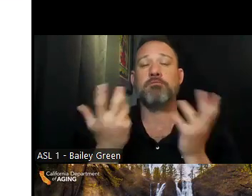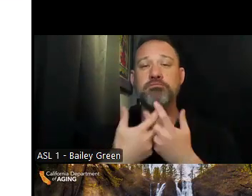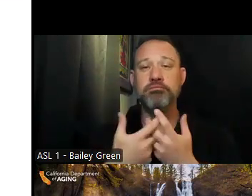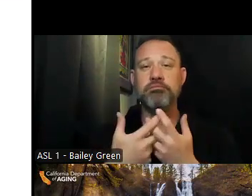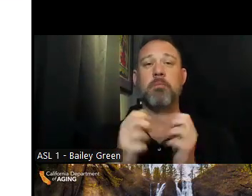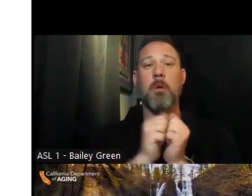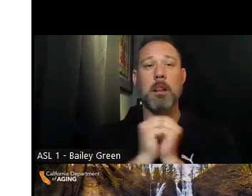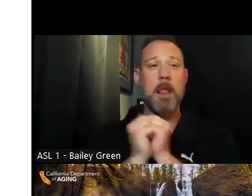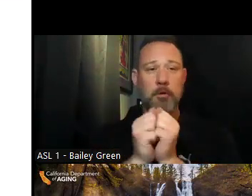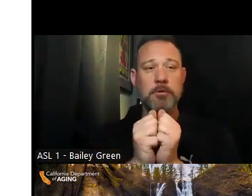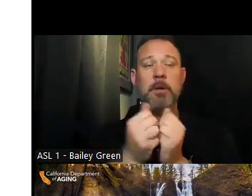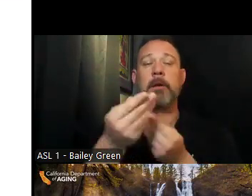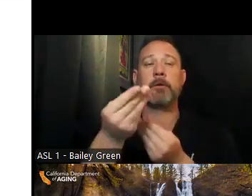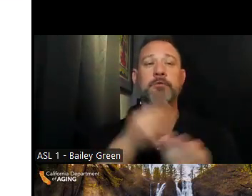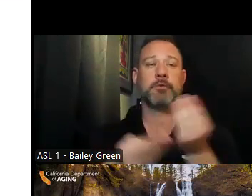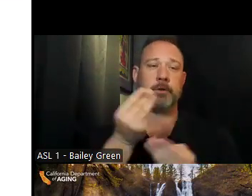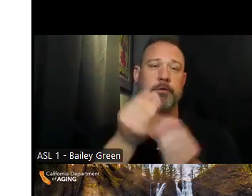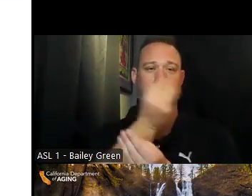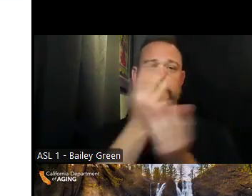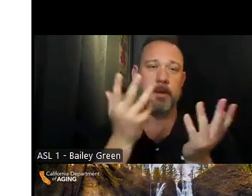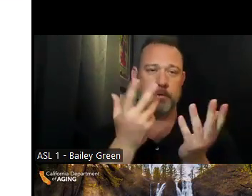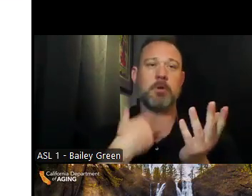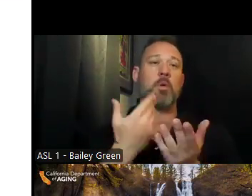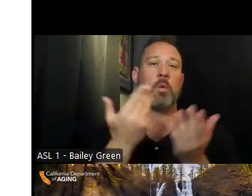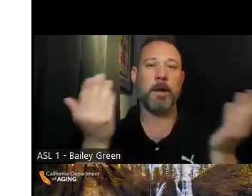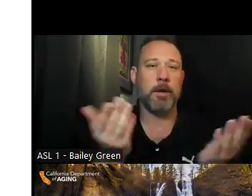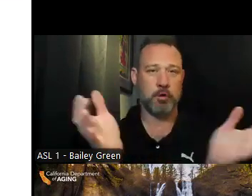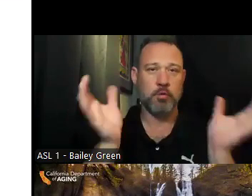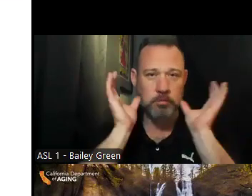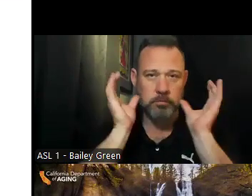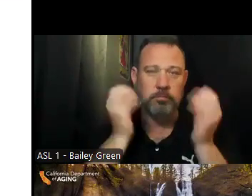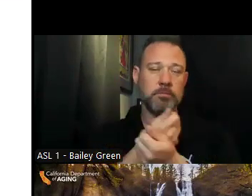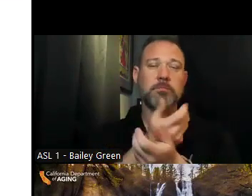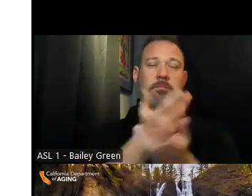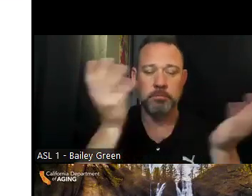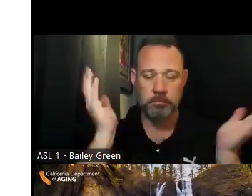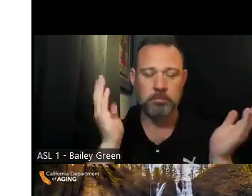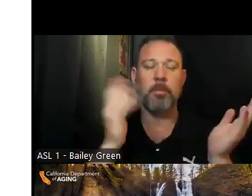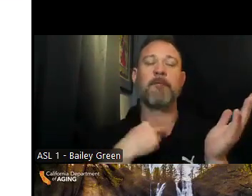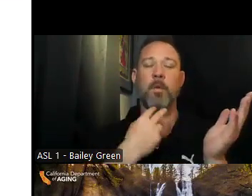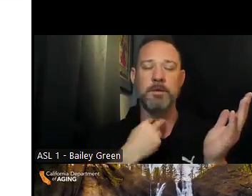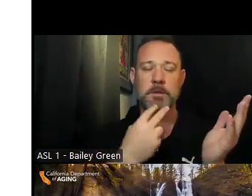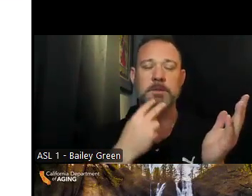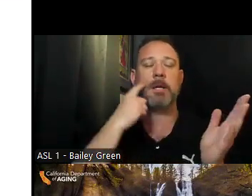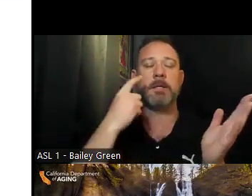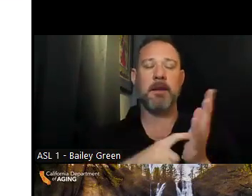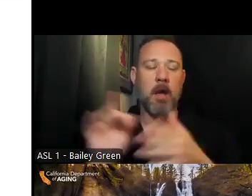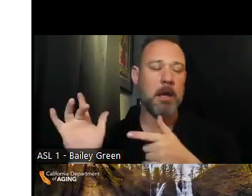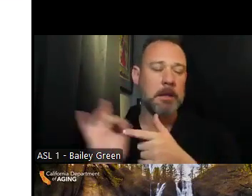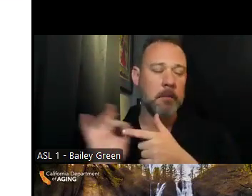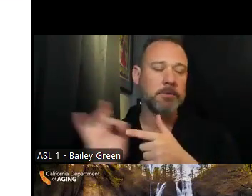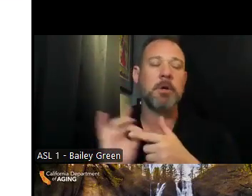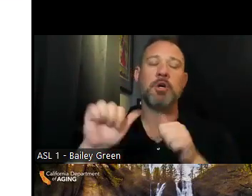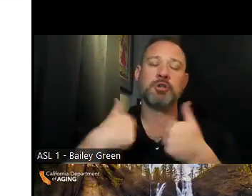of information. And we're here to amplify the voices of older adults and adults with disabilities, identifying systemic gaps, challenges,